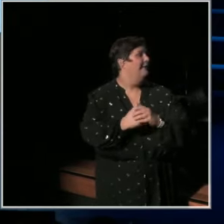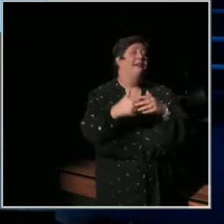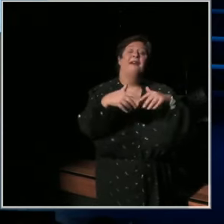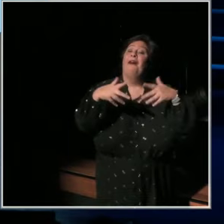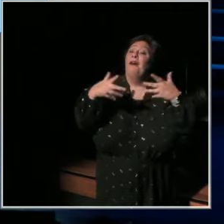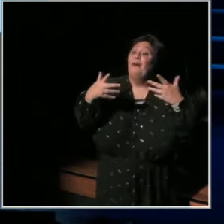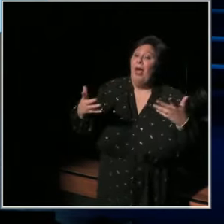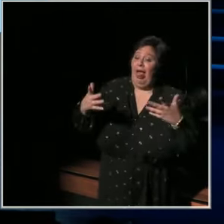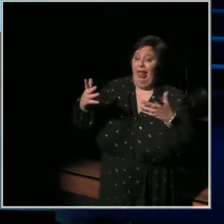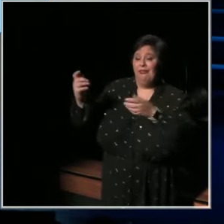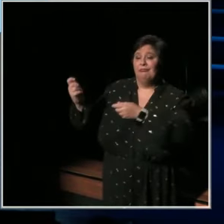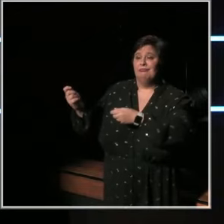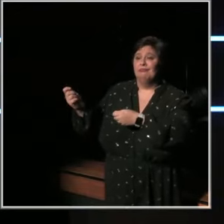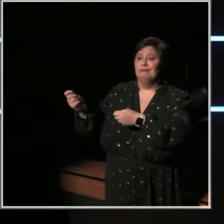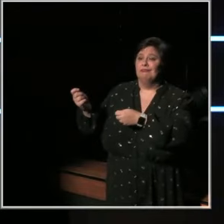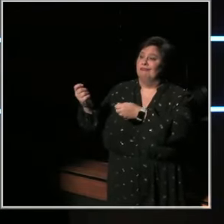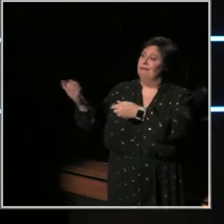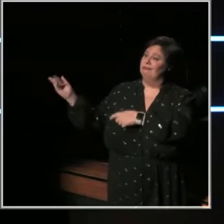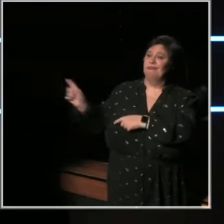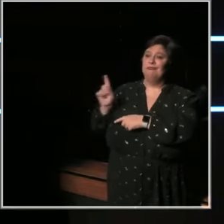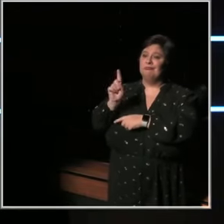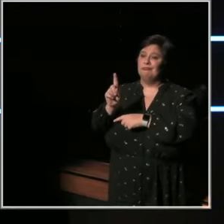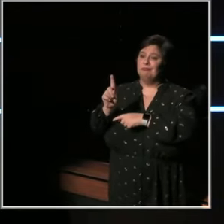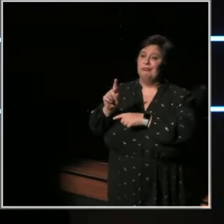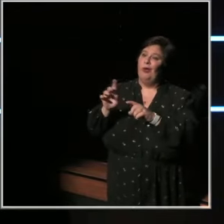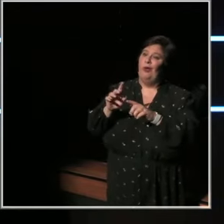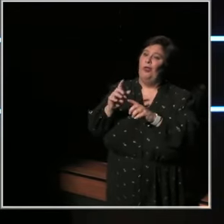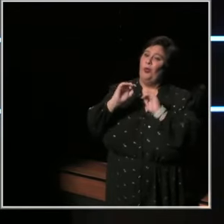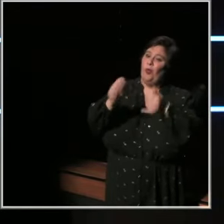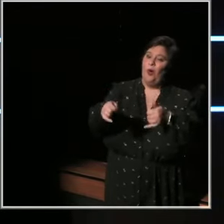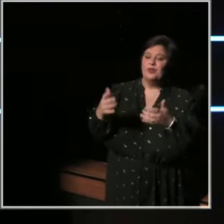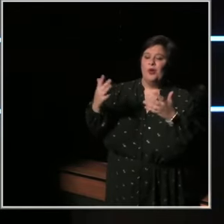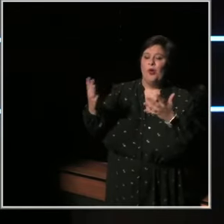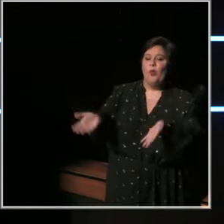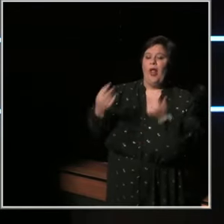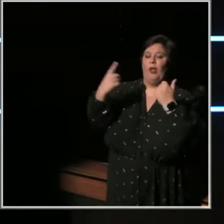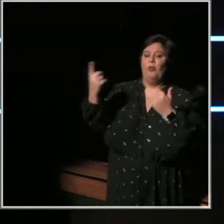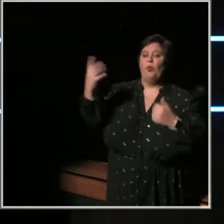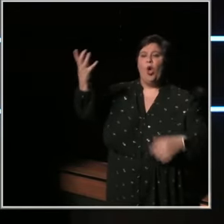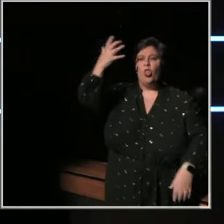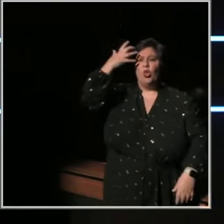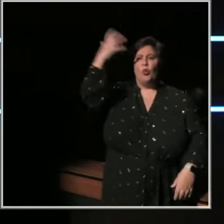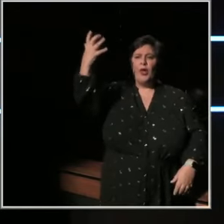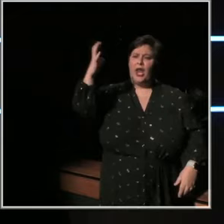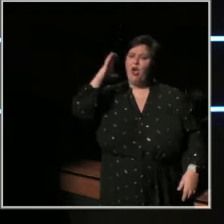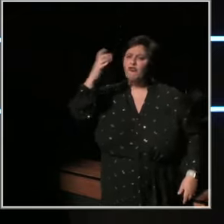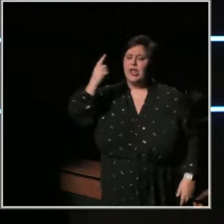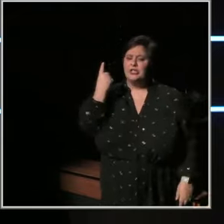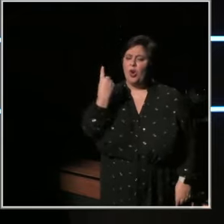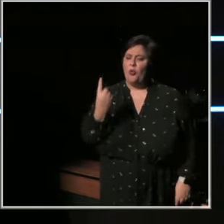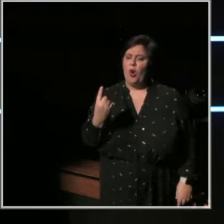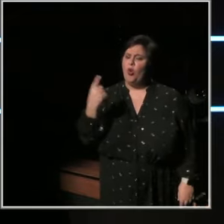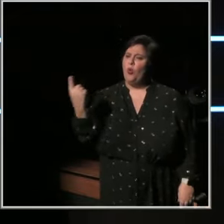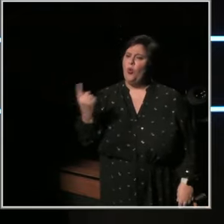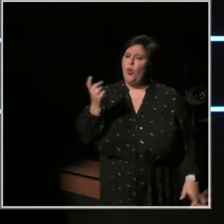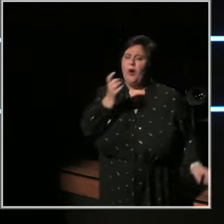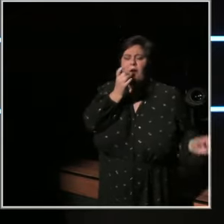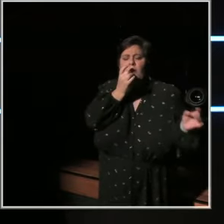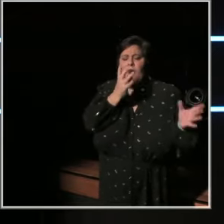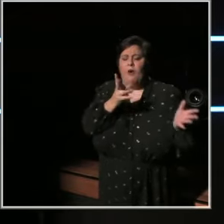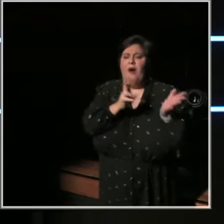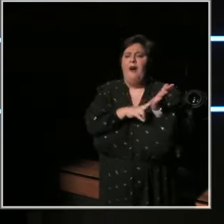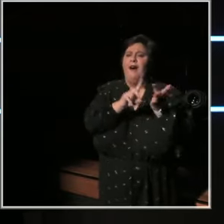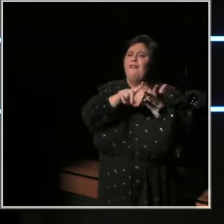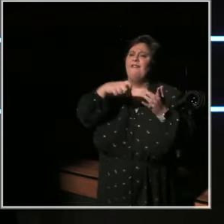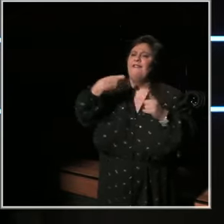Well, to present the award, please welcome the Queen of Radio 1. It's the fabulous